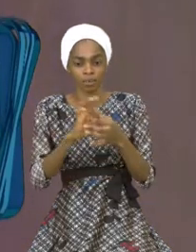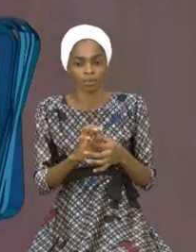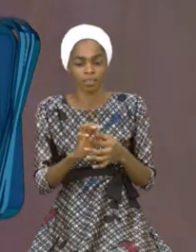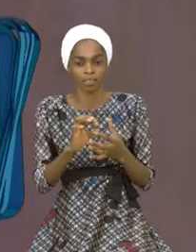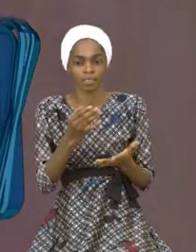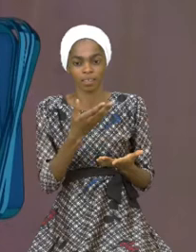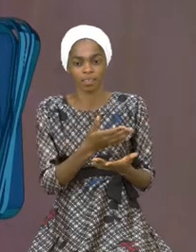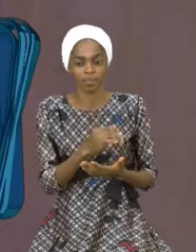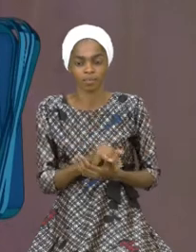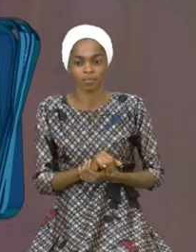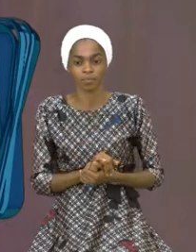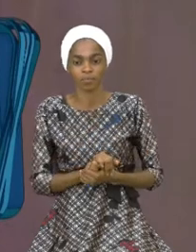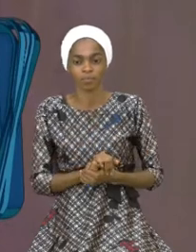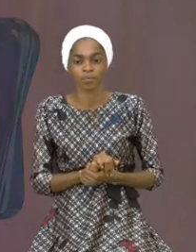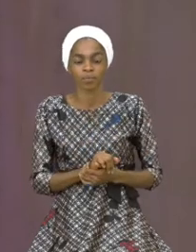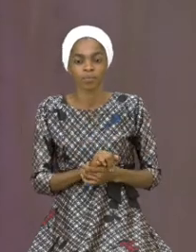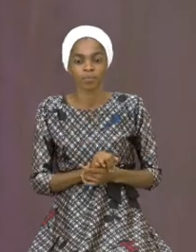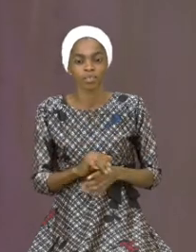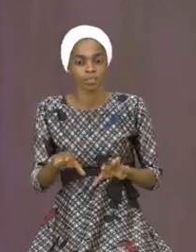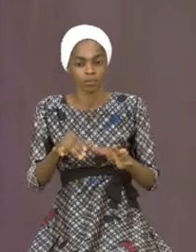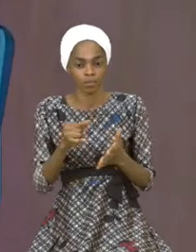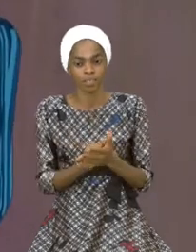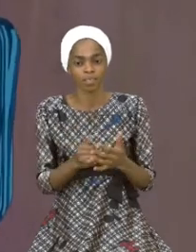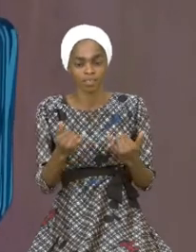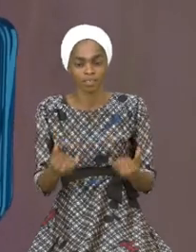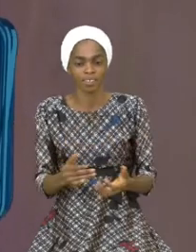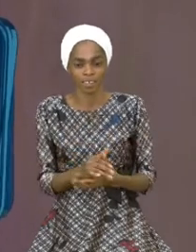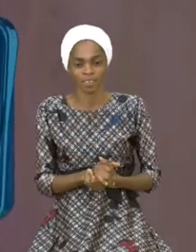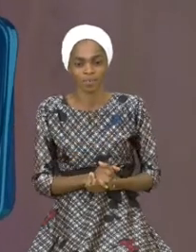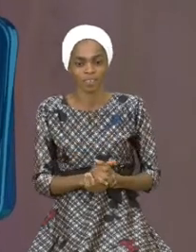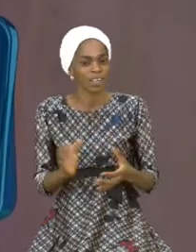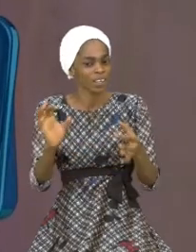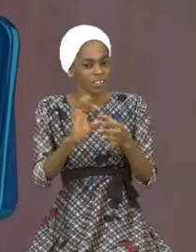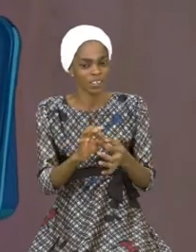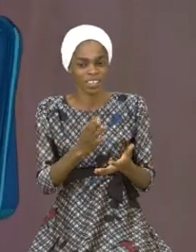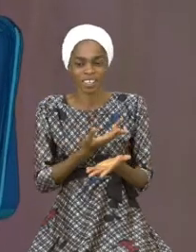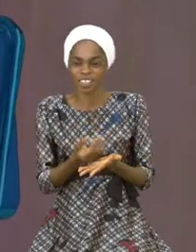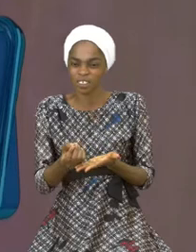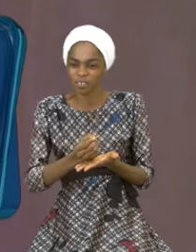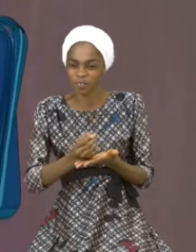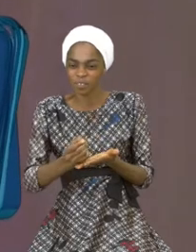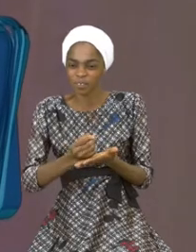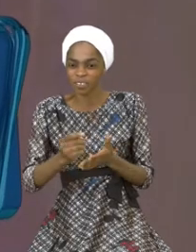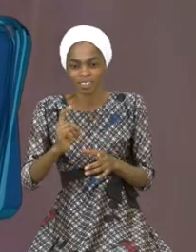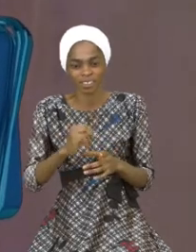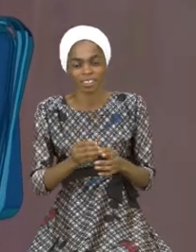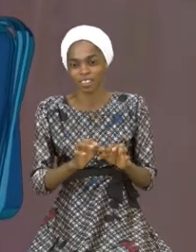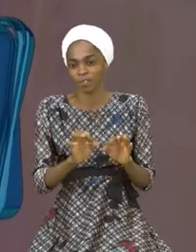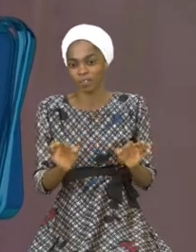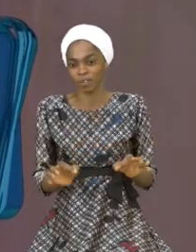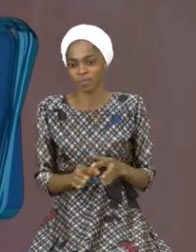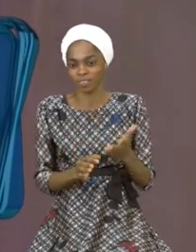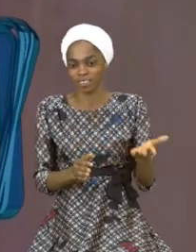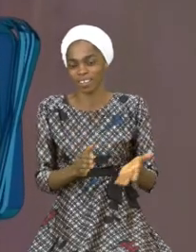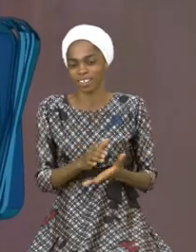Let's go around and do that very quickly. Let's assist our people to fill the